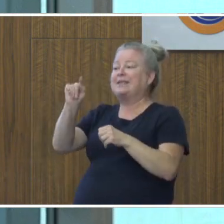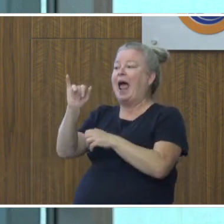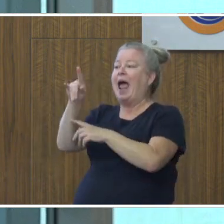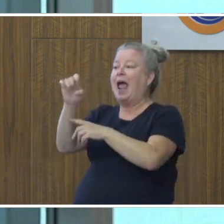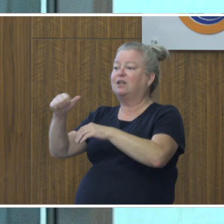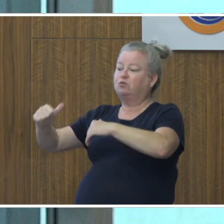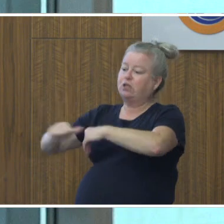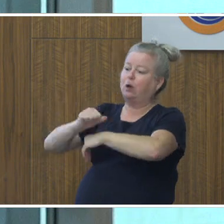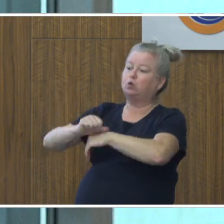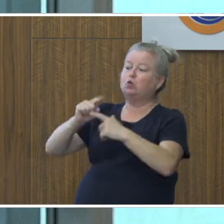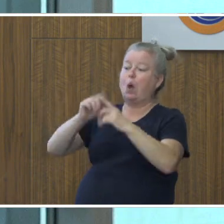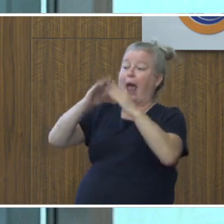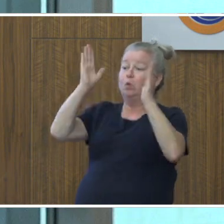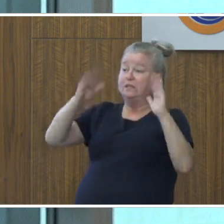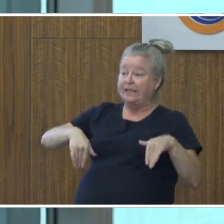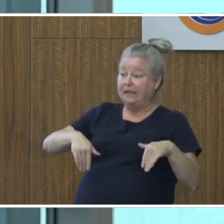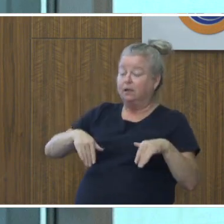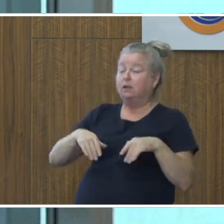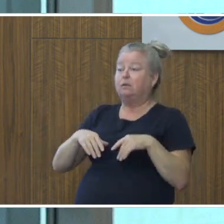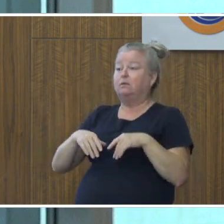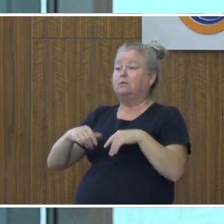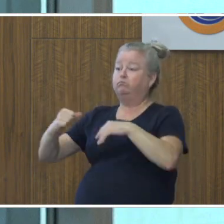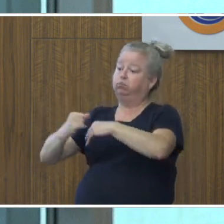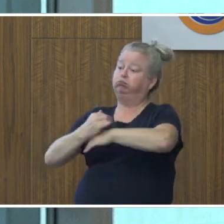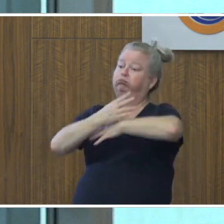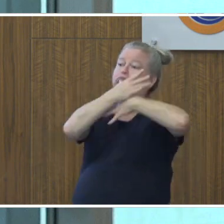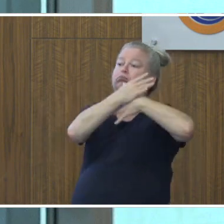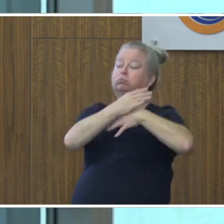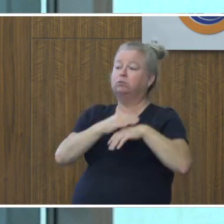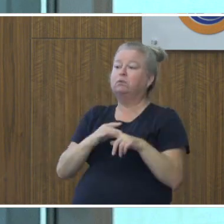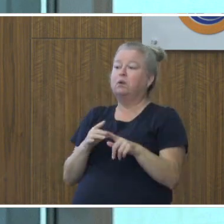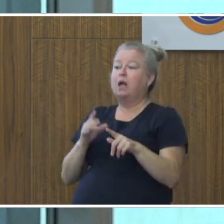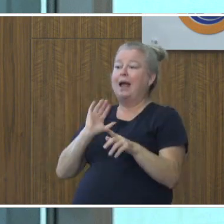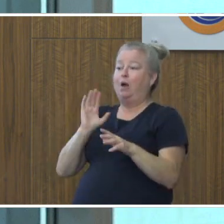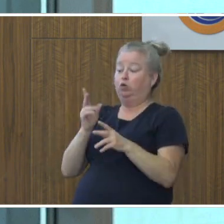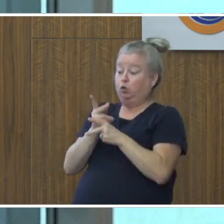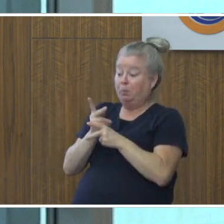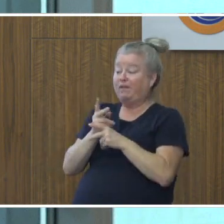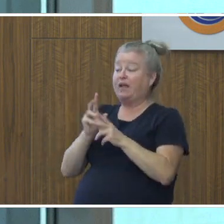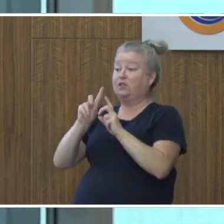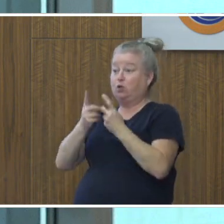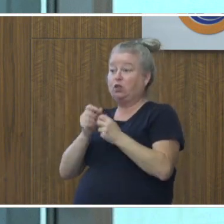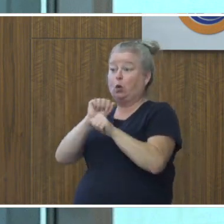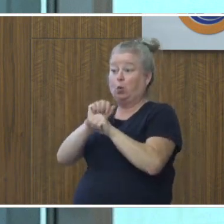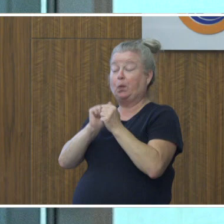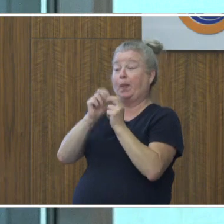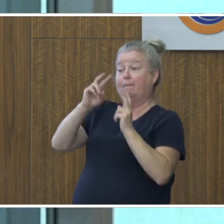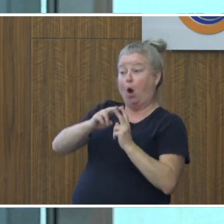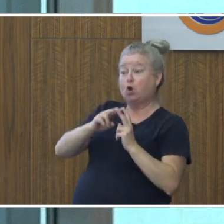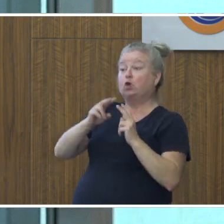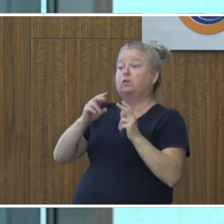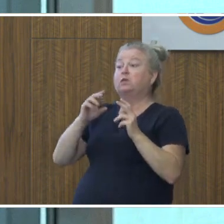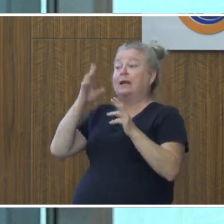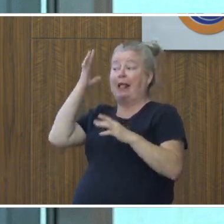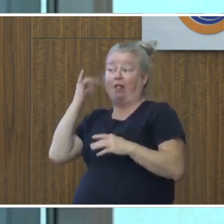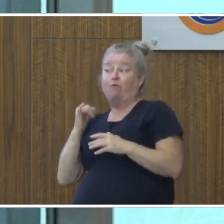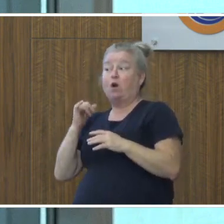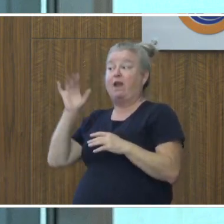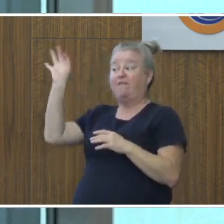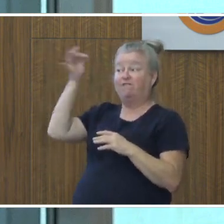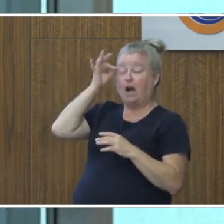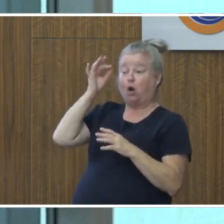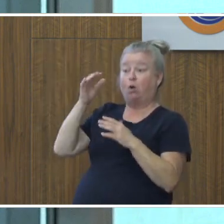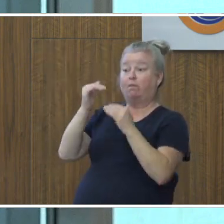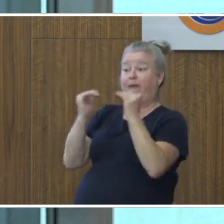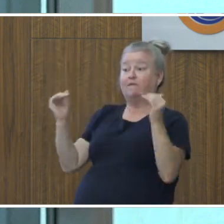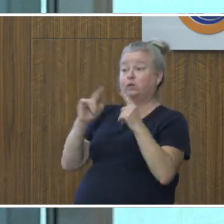We know that we would want supervisor and our district to be able to work with our partners in the California and the federal level to be able to kind of